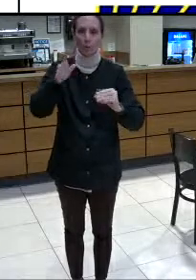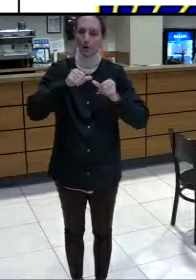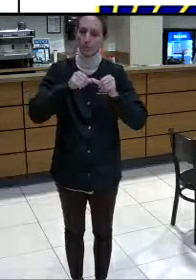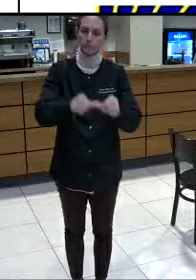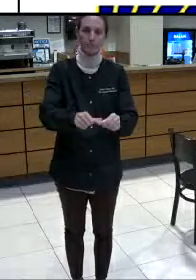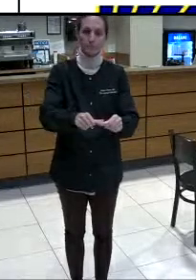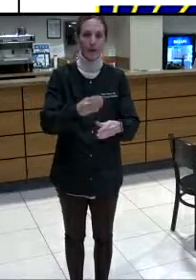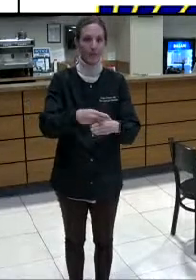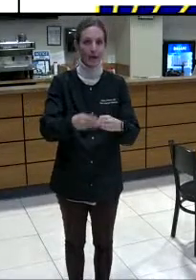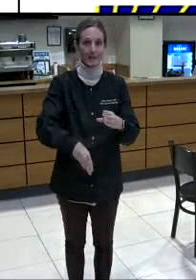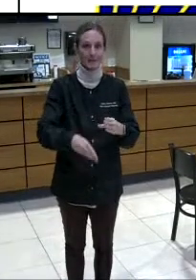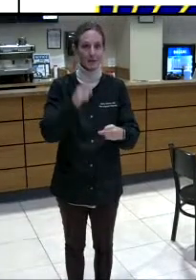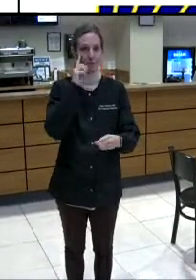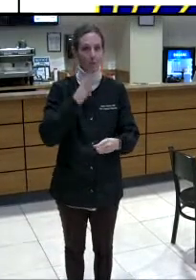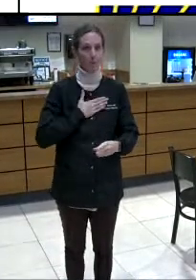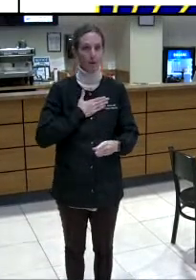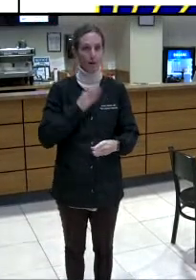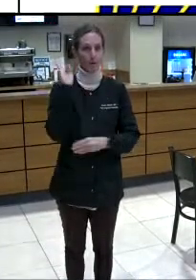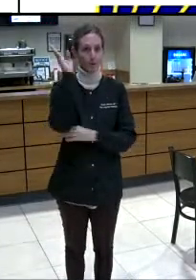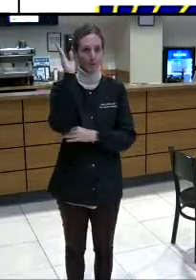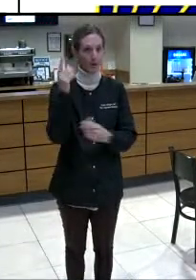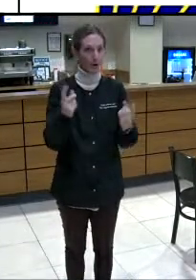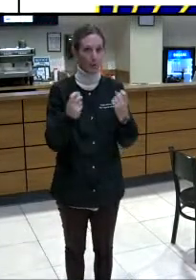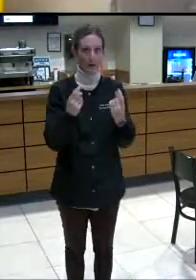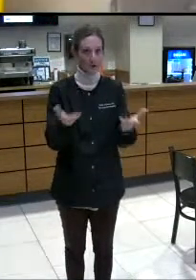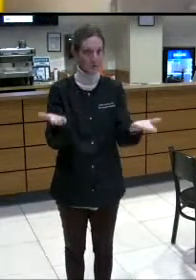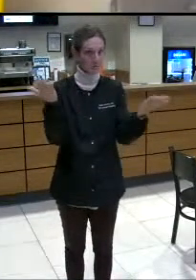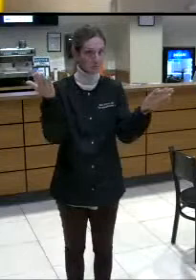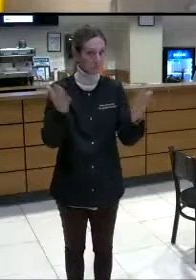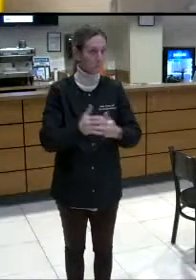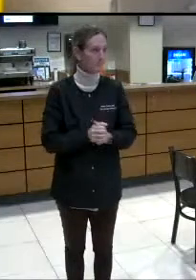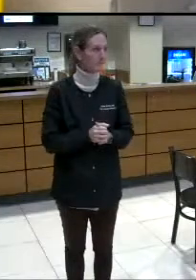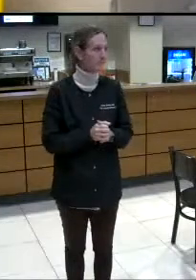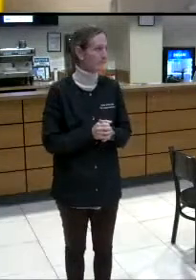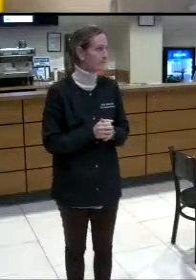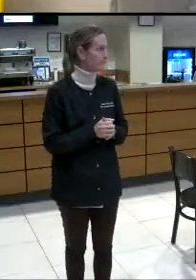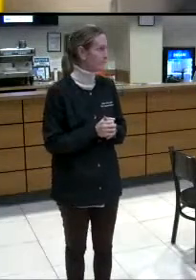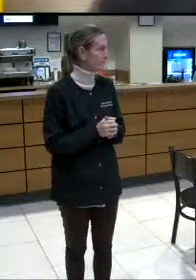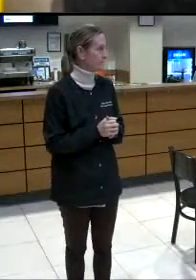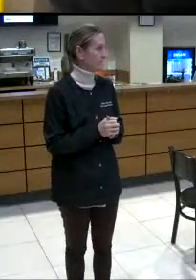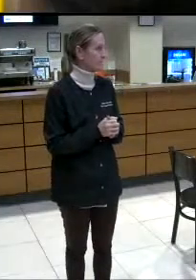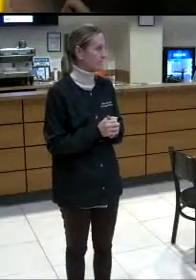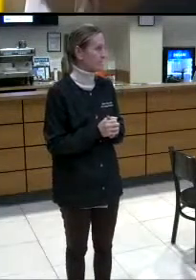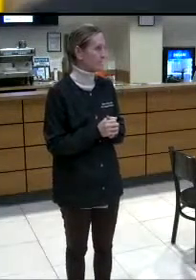my presentation. And if you all have any questions, I am open to them.